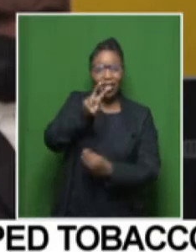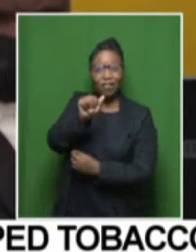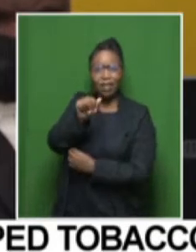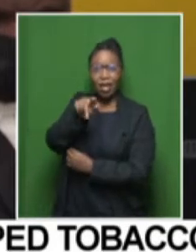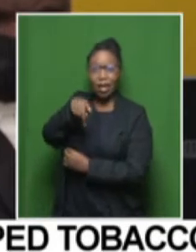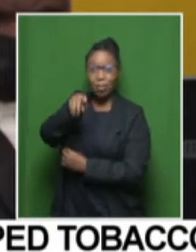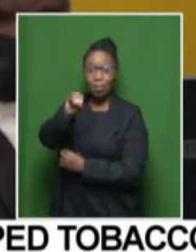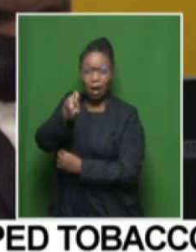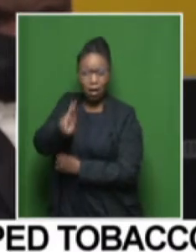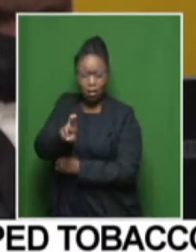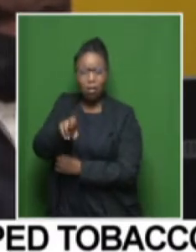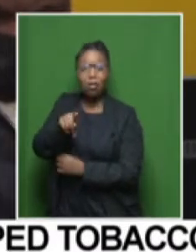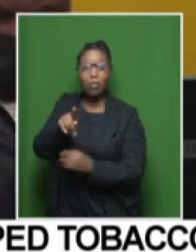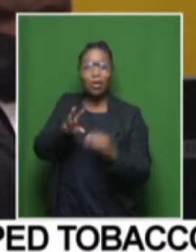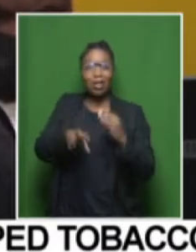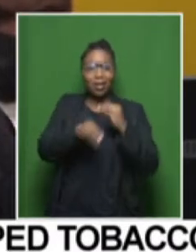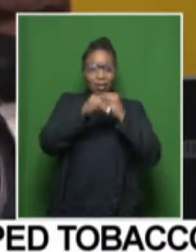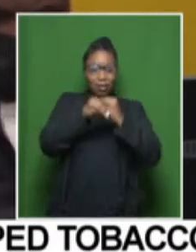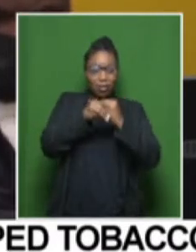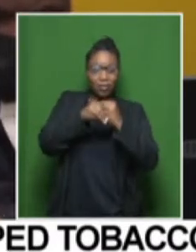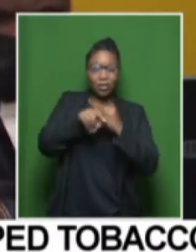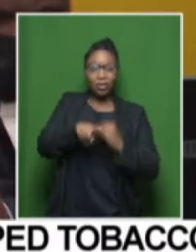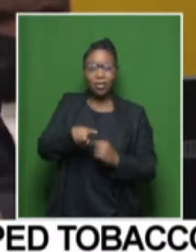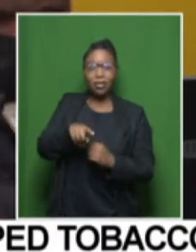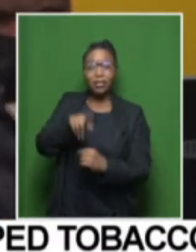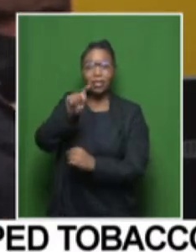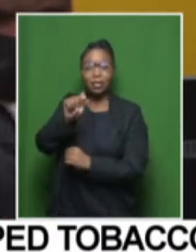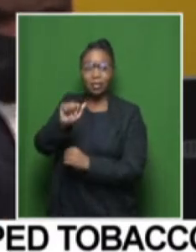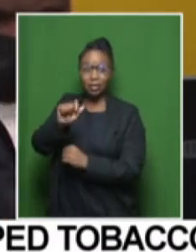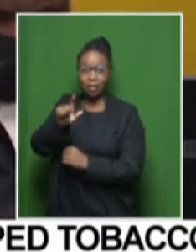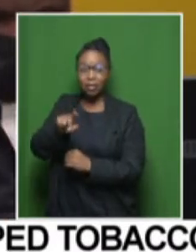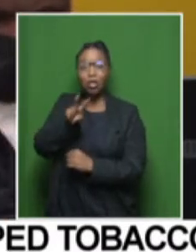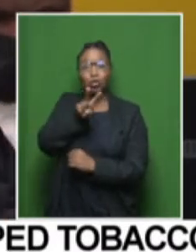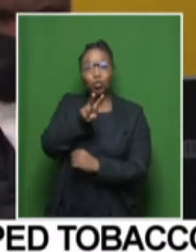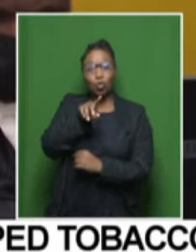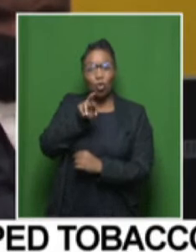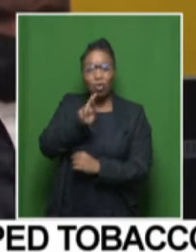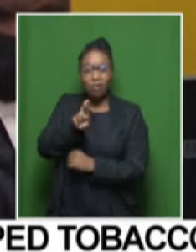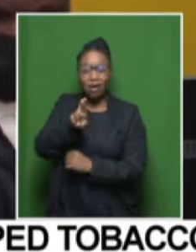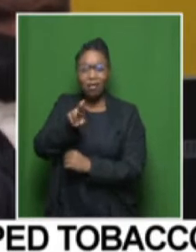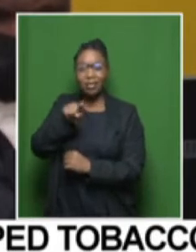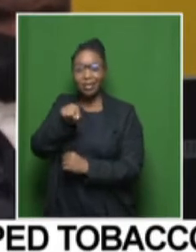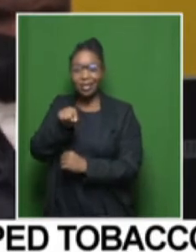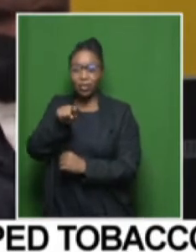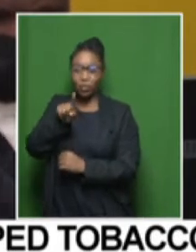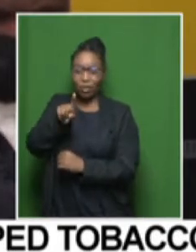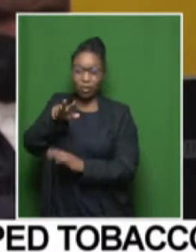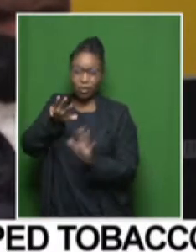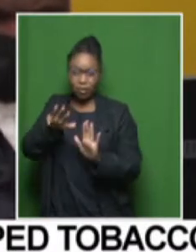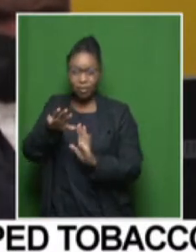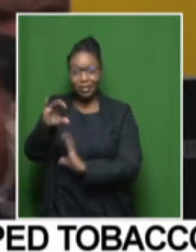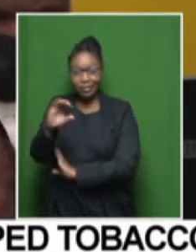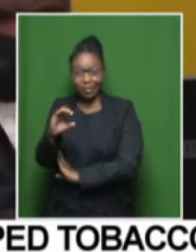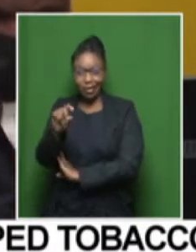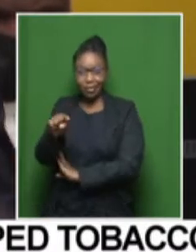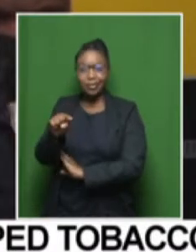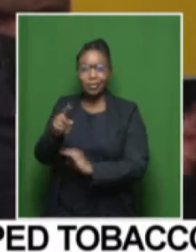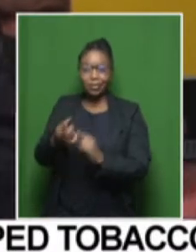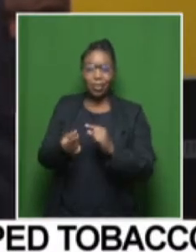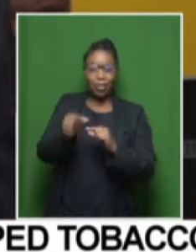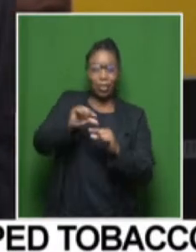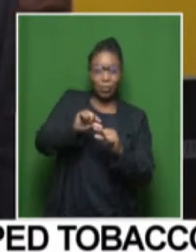2023. The rationale for that is not part of the tax system now. We've got to go through the processes required by law